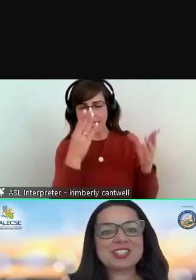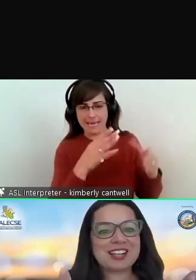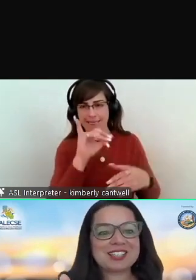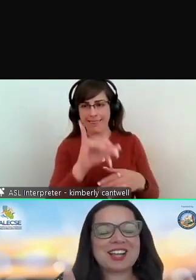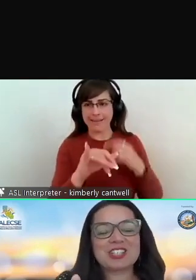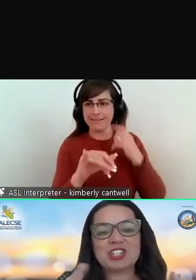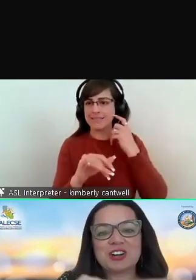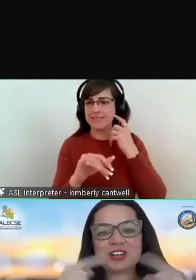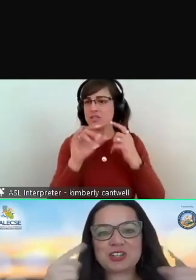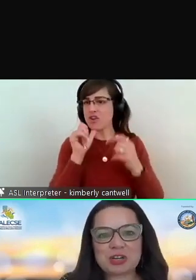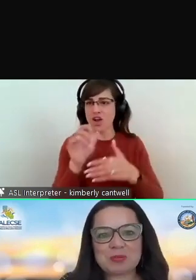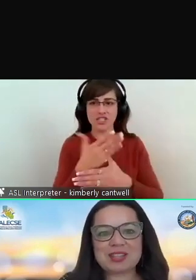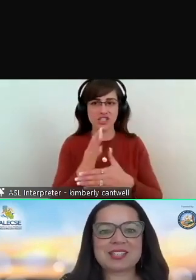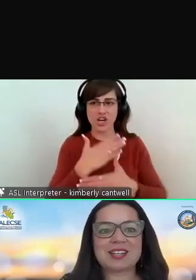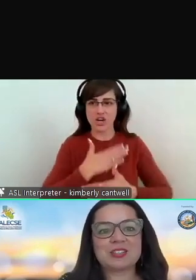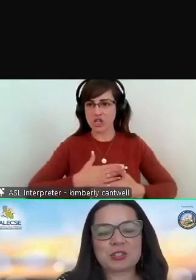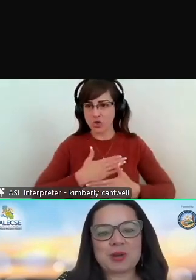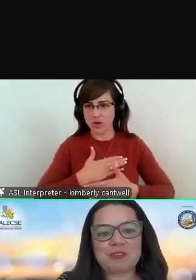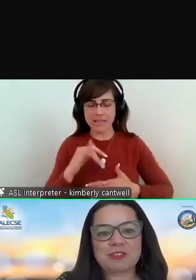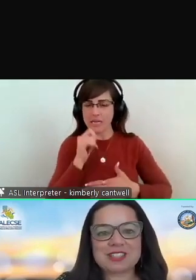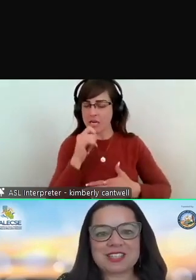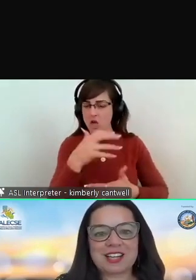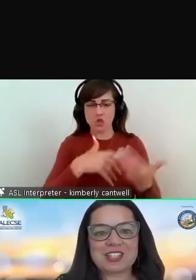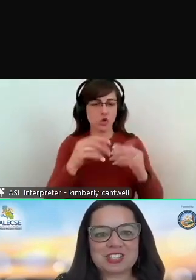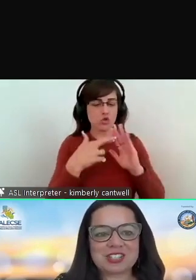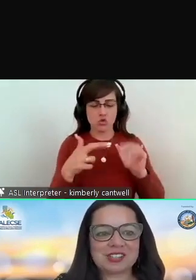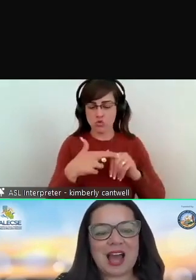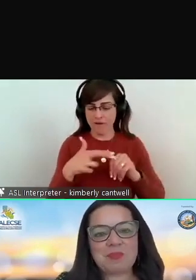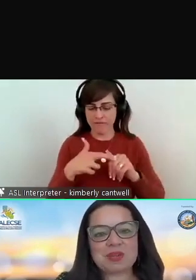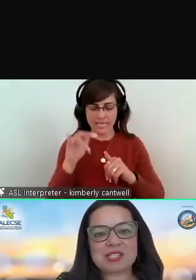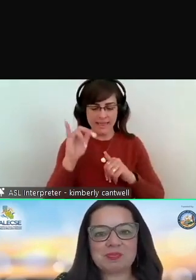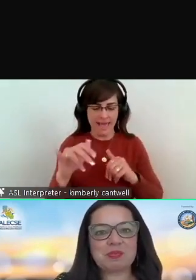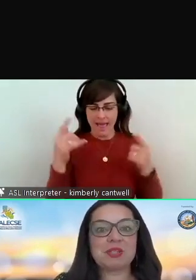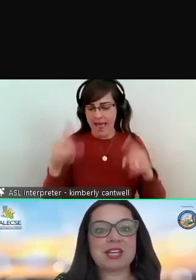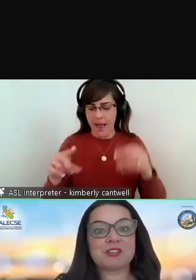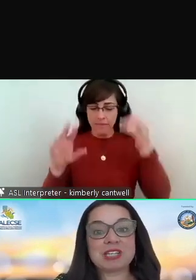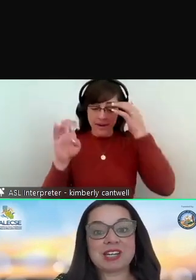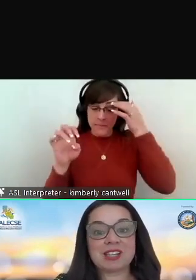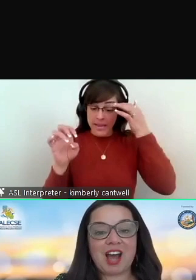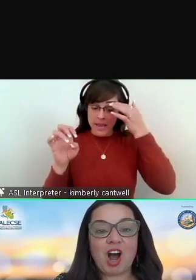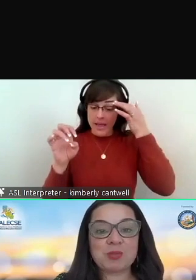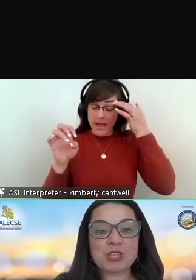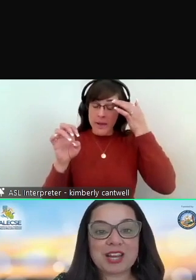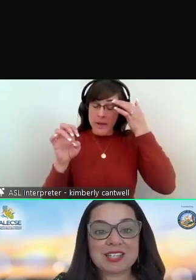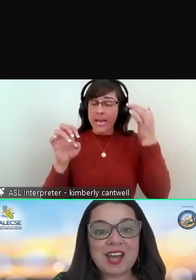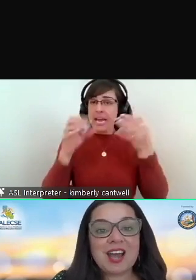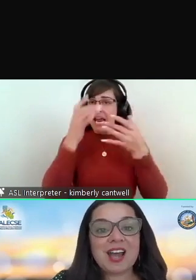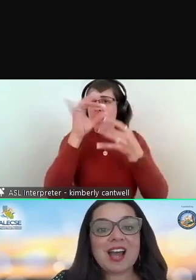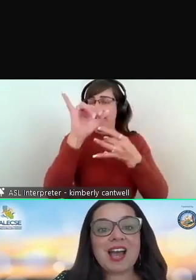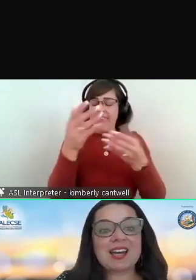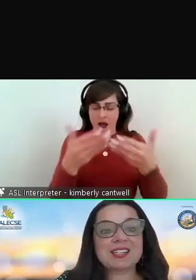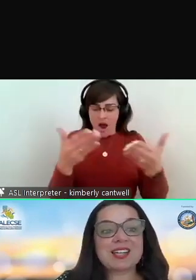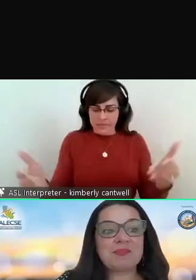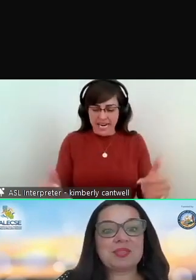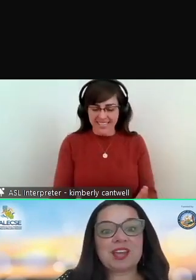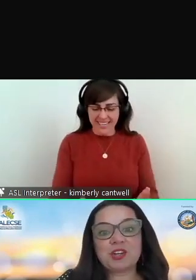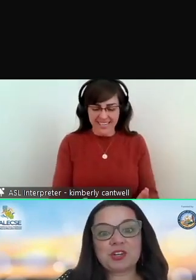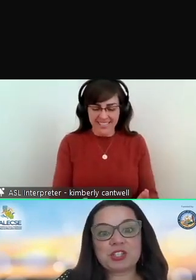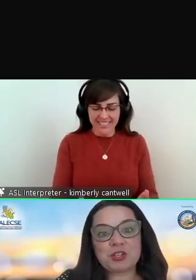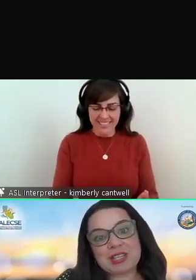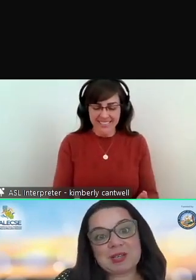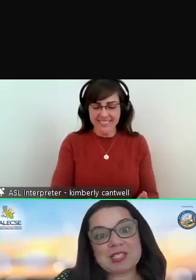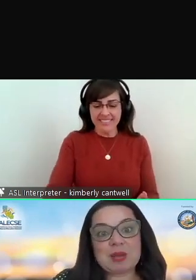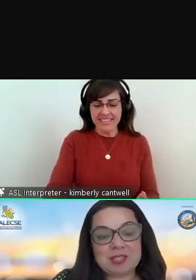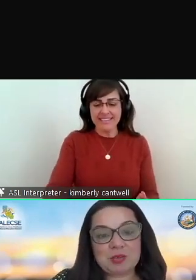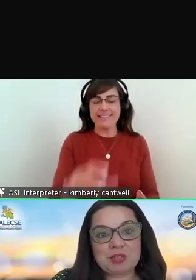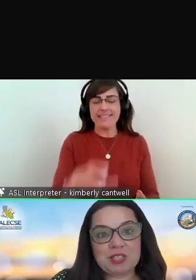That's not shared enjoyment. That's not social referencing. That's just happened to be really interested in that object, and that you're